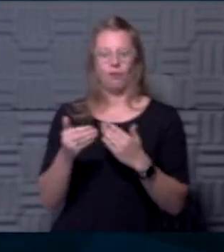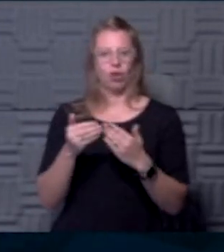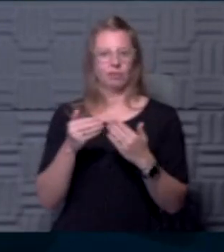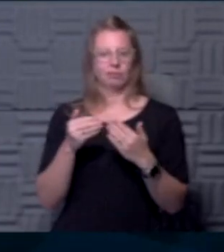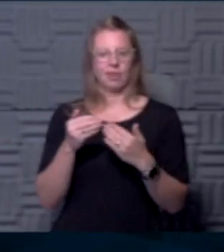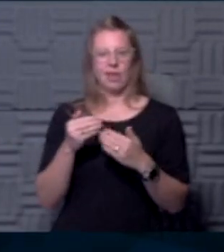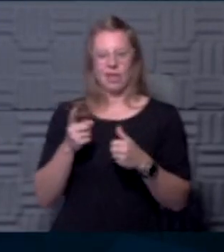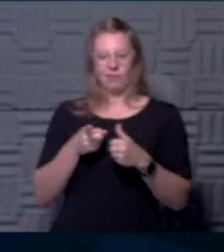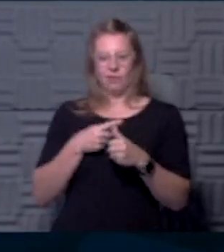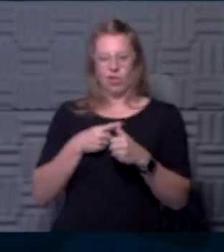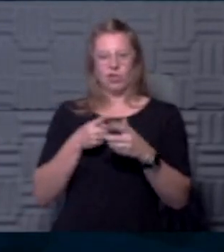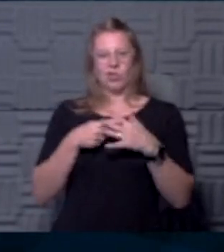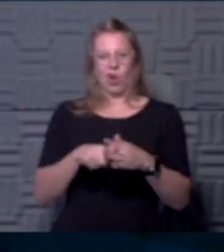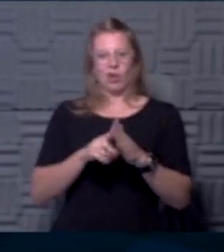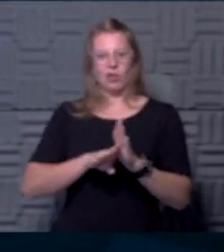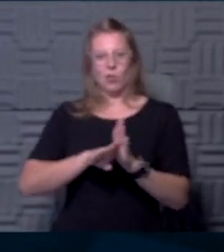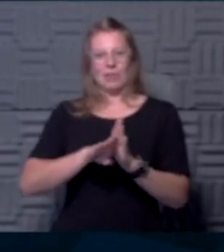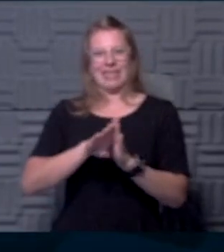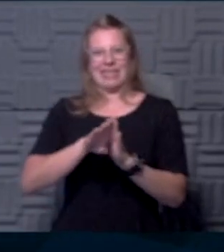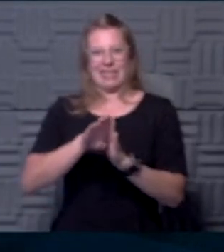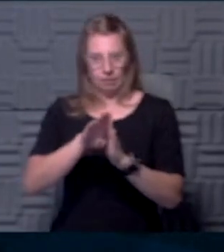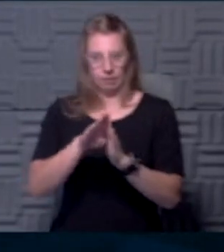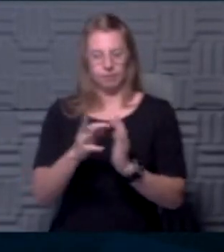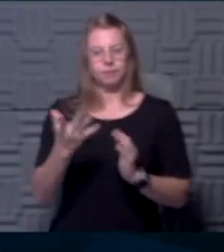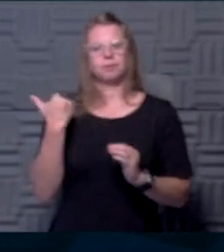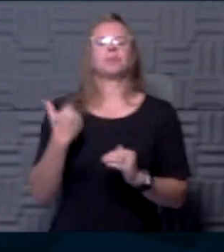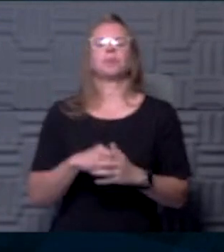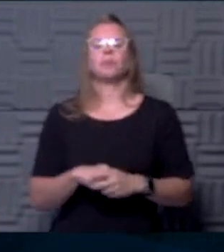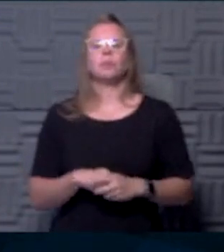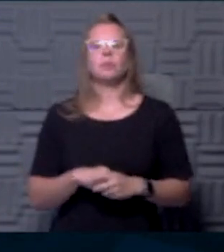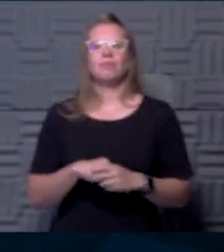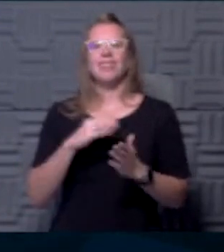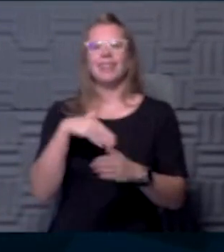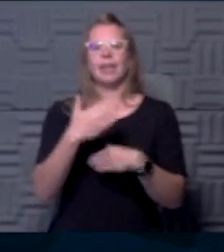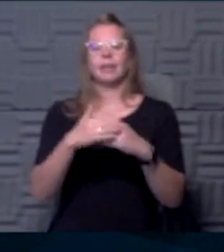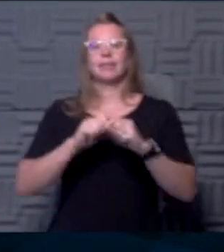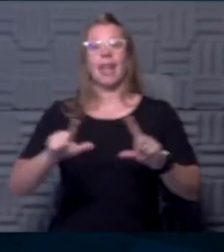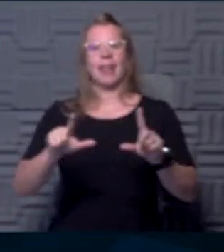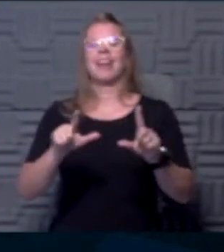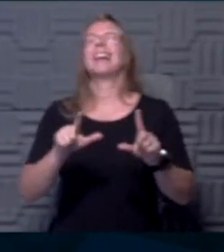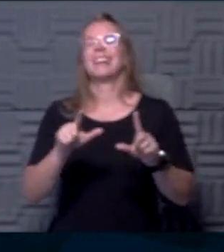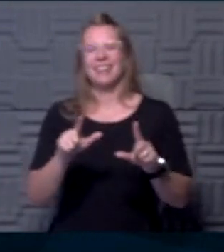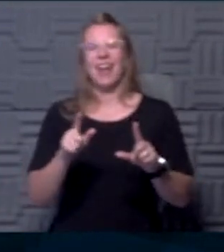surge. If we move to the next slide, this is going to be more of the, okay.